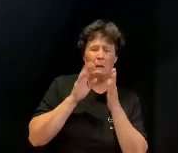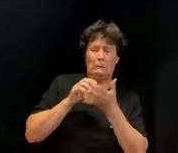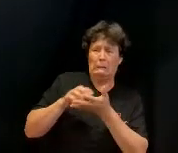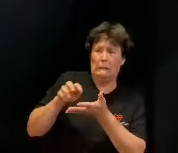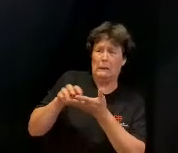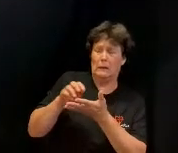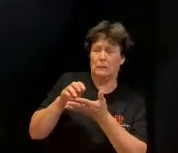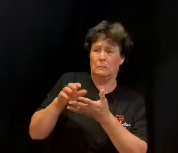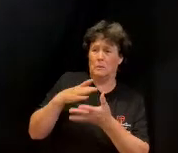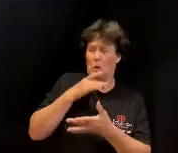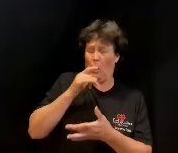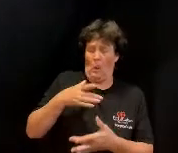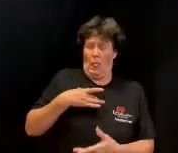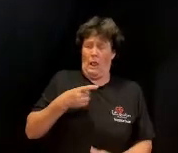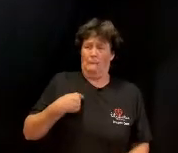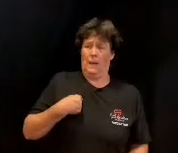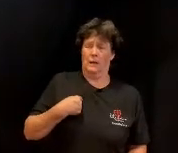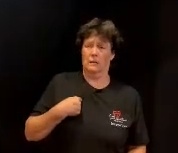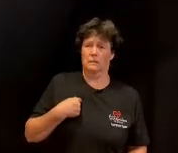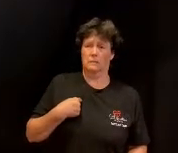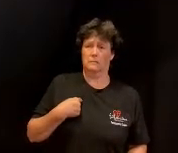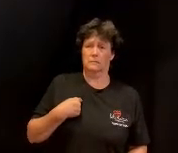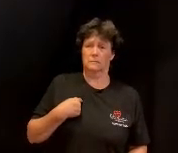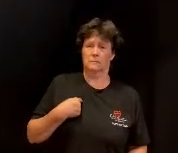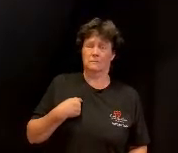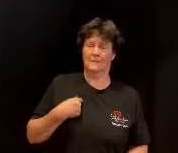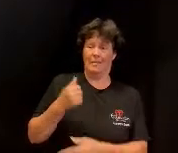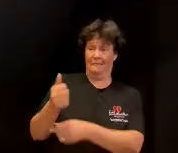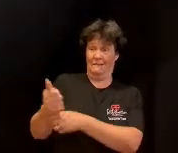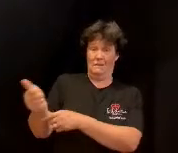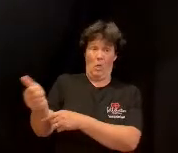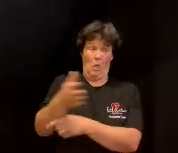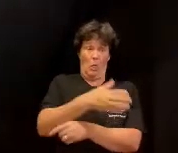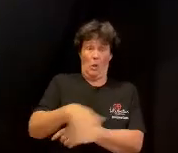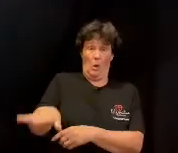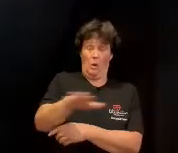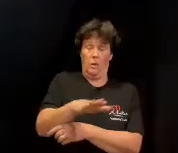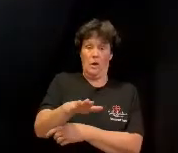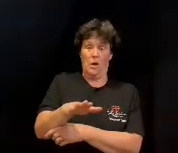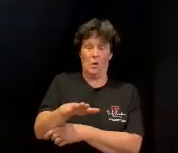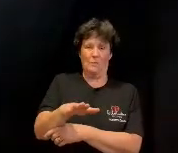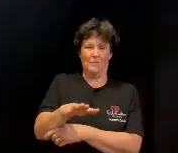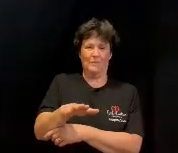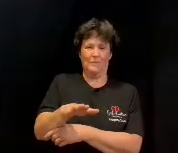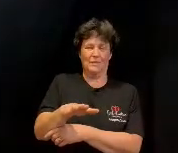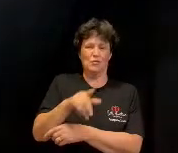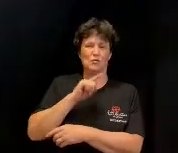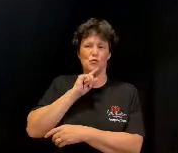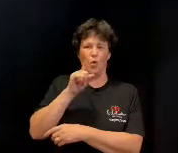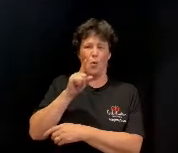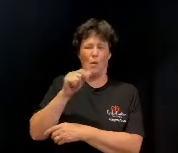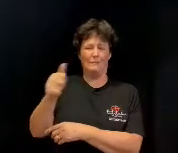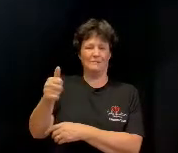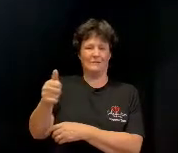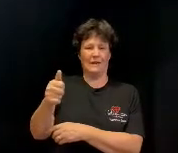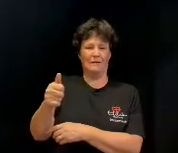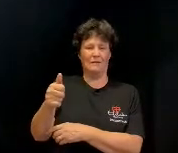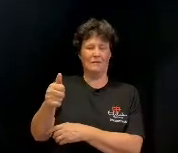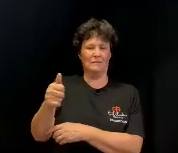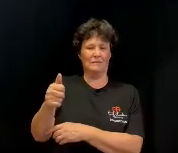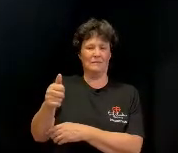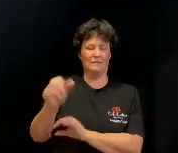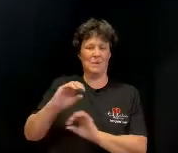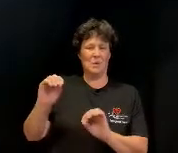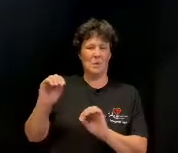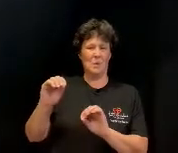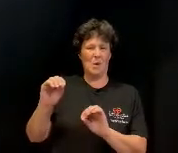tolerant. You ever notice that? The people that are crying for tolerance are the ones that actually are the least tolerant. Because why? They don't